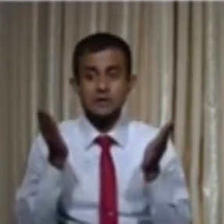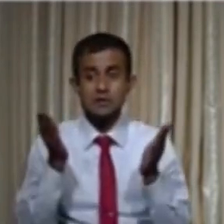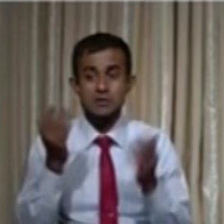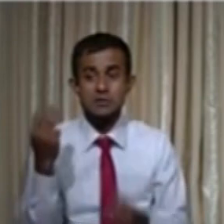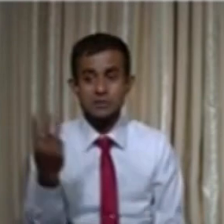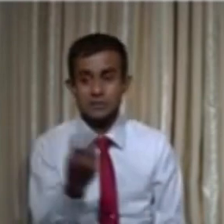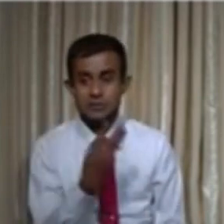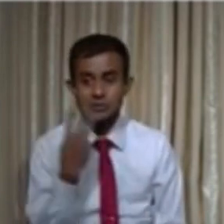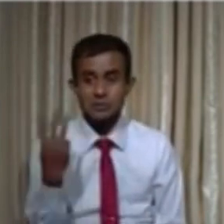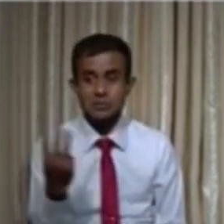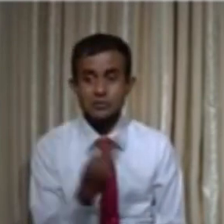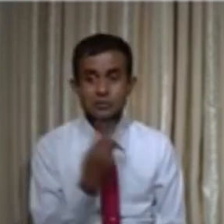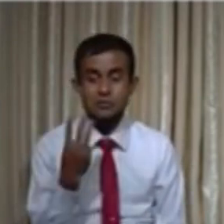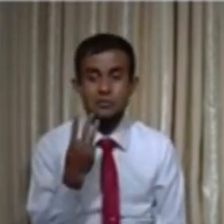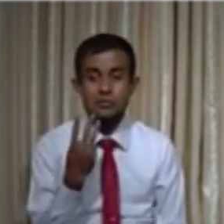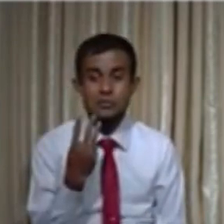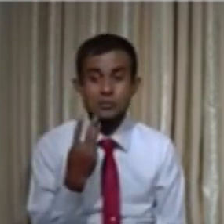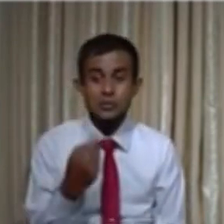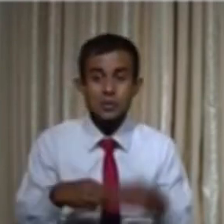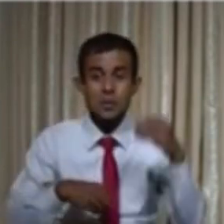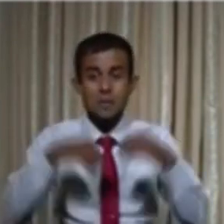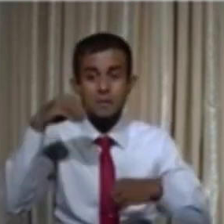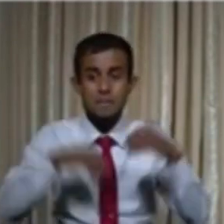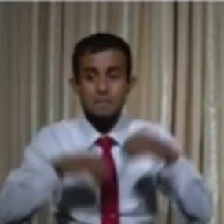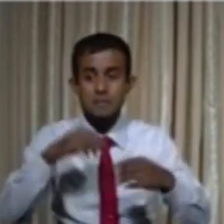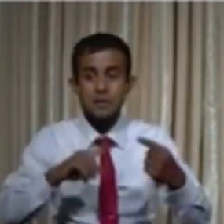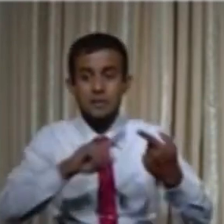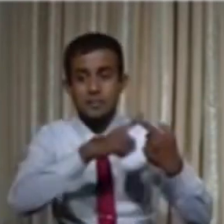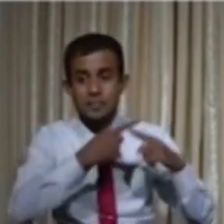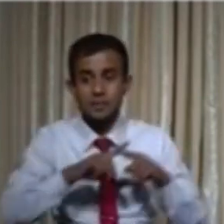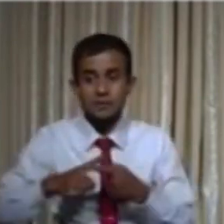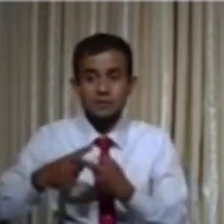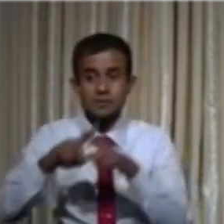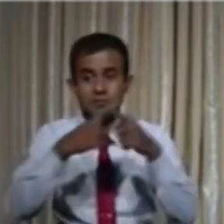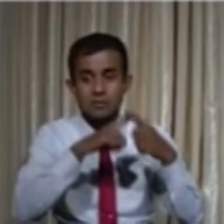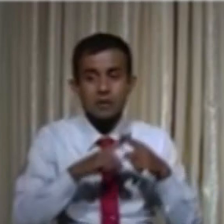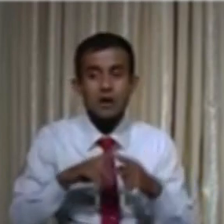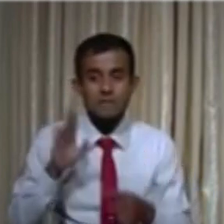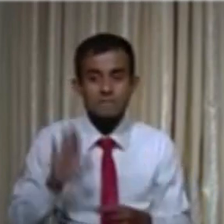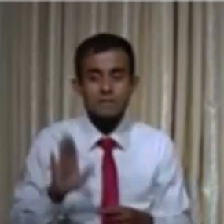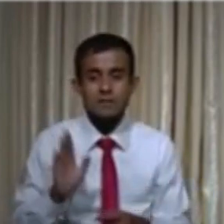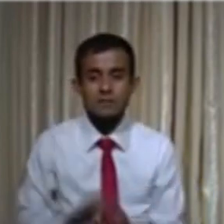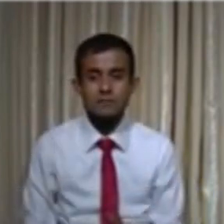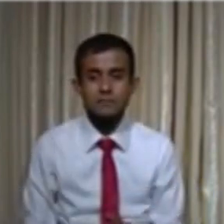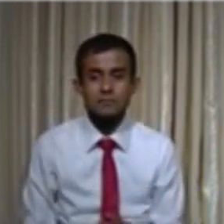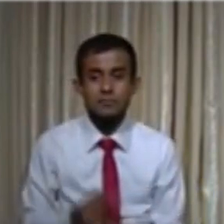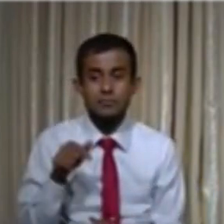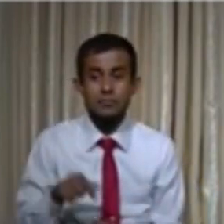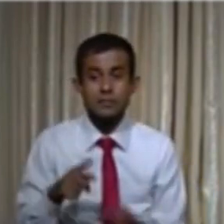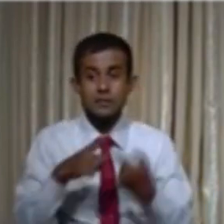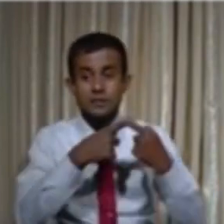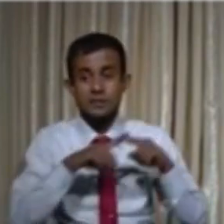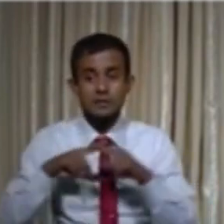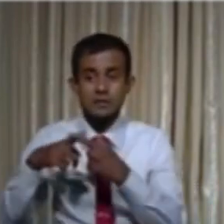of that contestation. Now, my point, Honourable Presiding Member, is